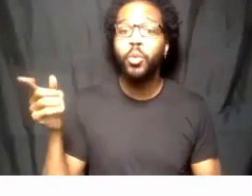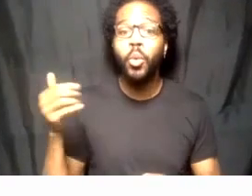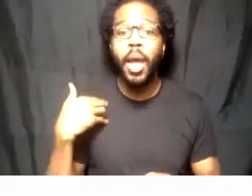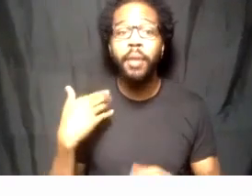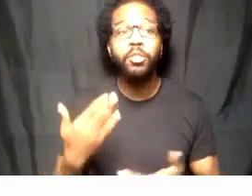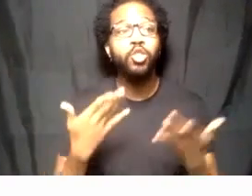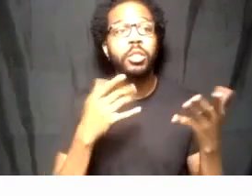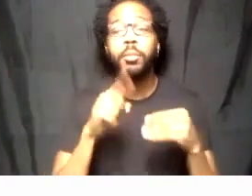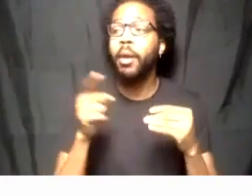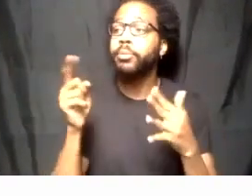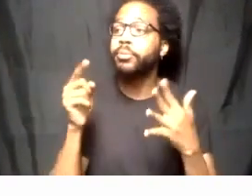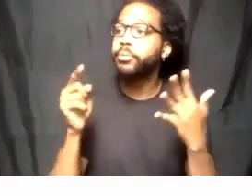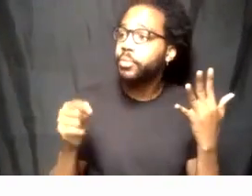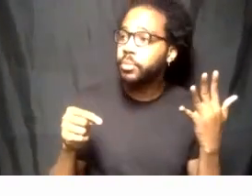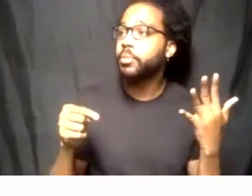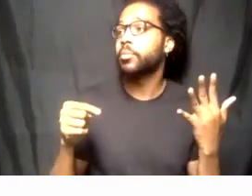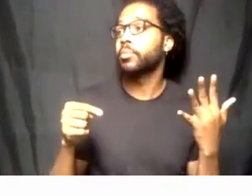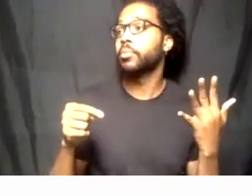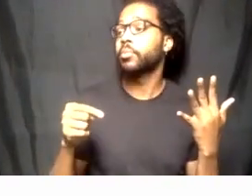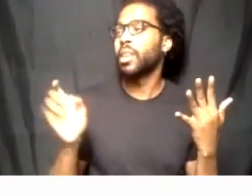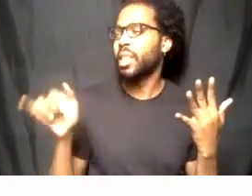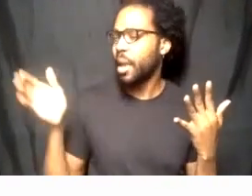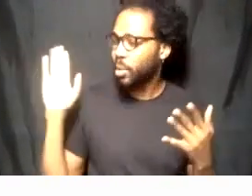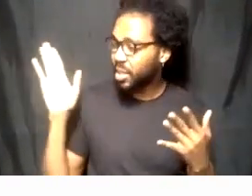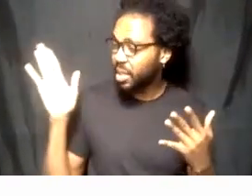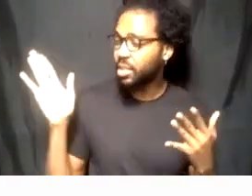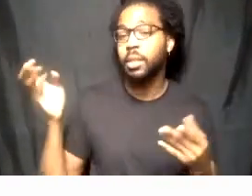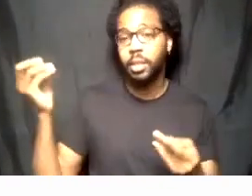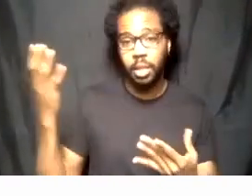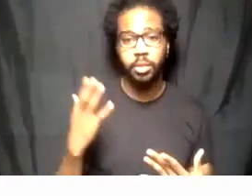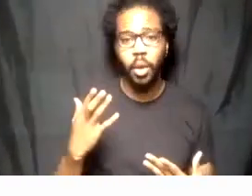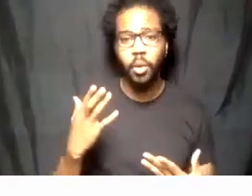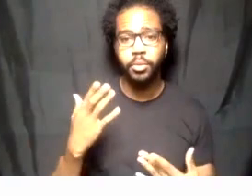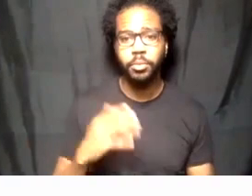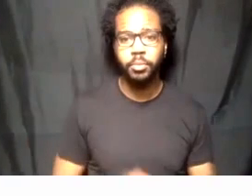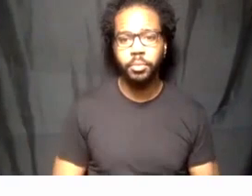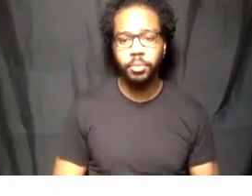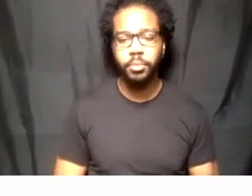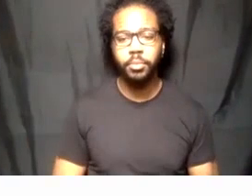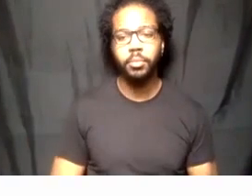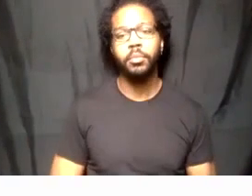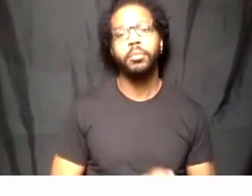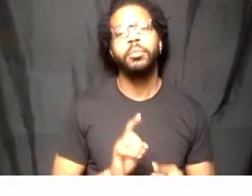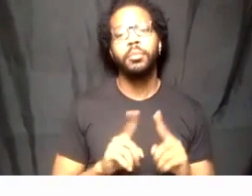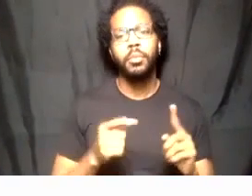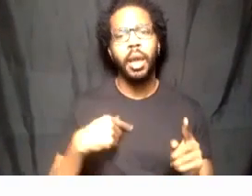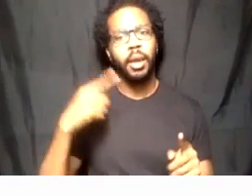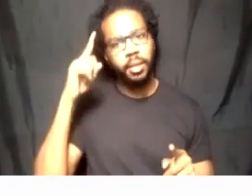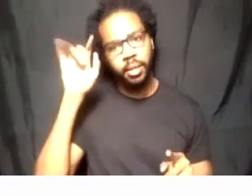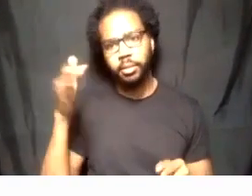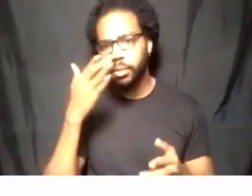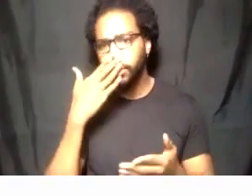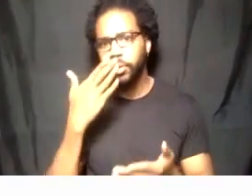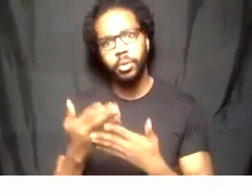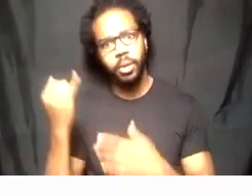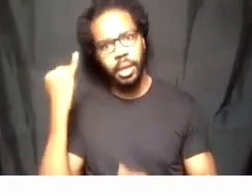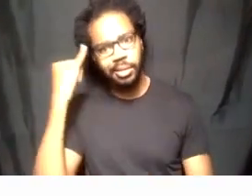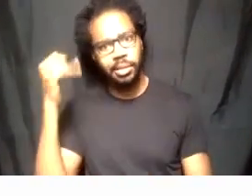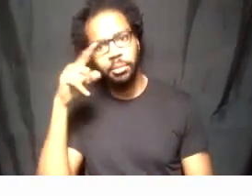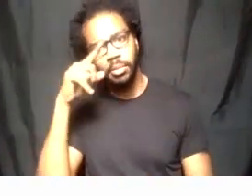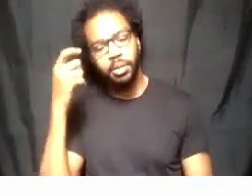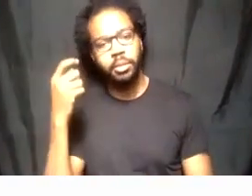sort of presentation at the beginning should be, let us know. But I do think that is a really good idea because, you know,